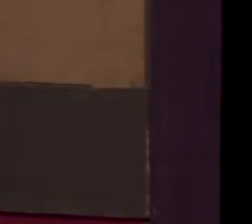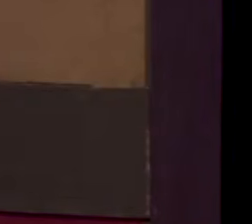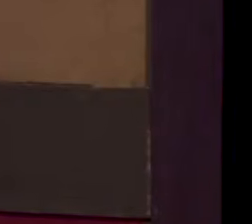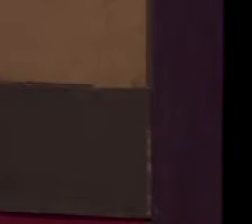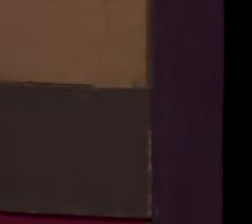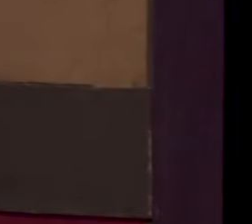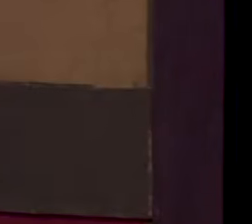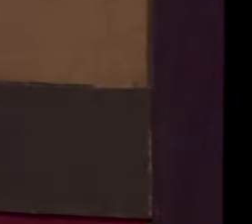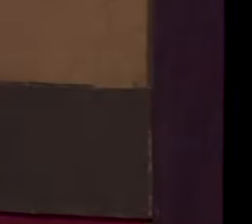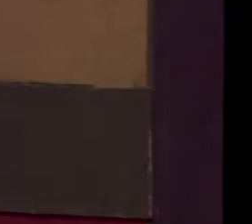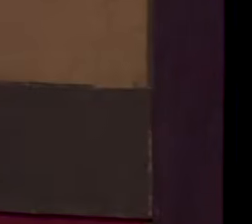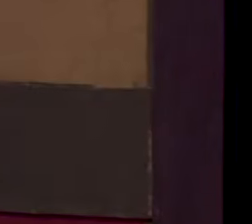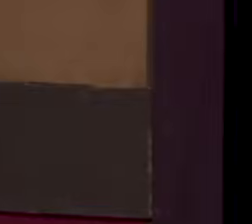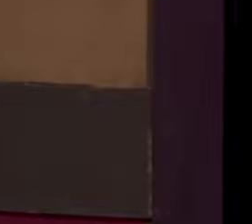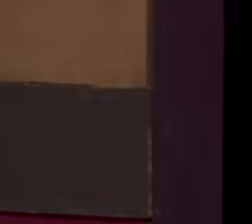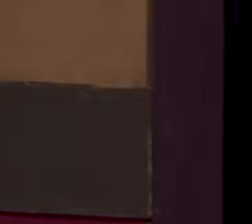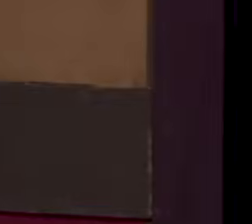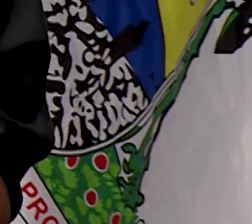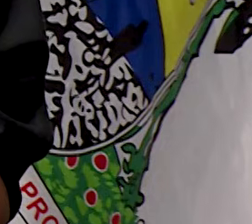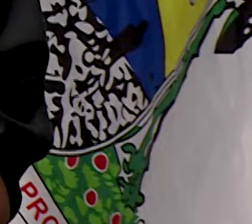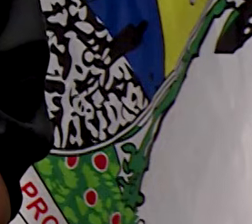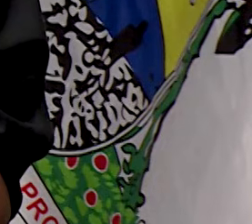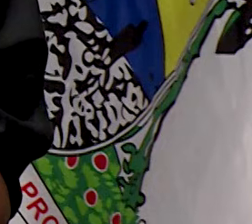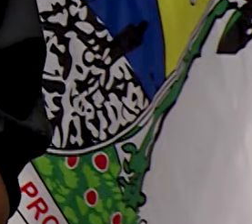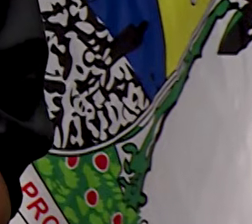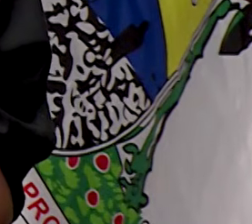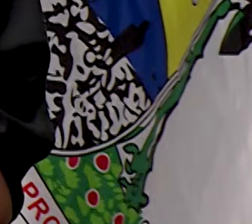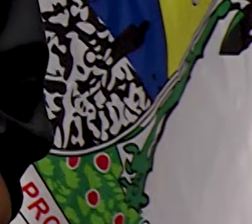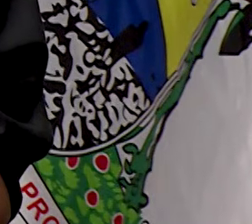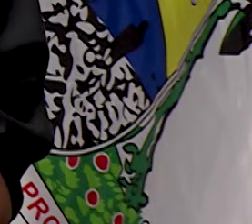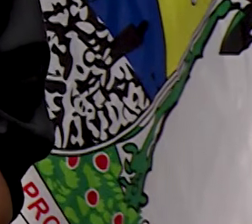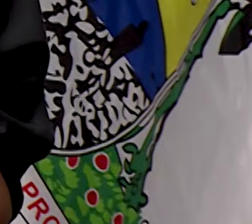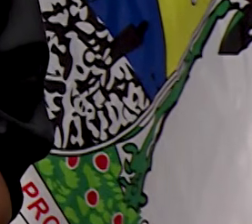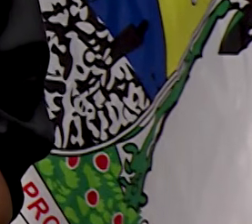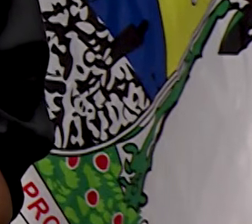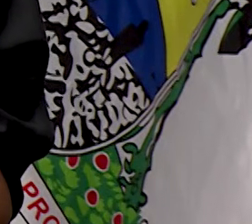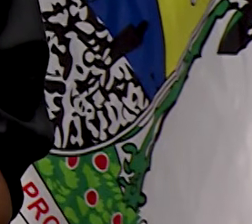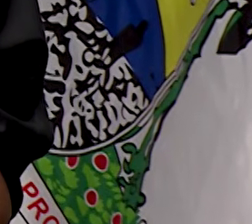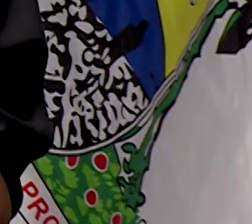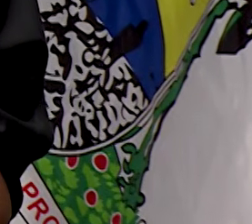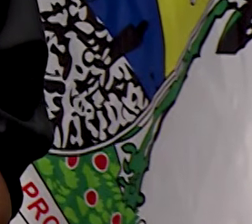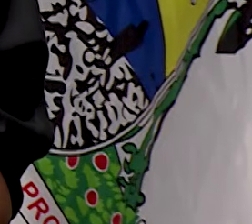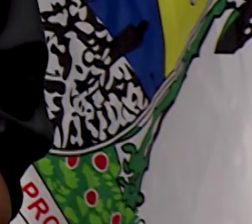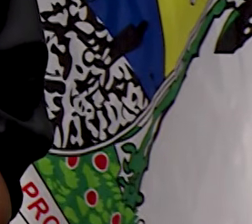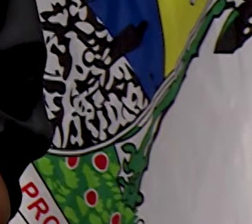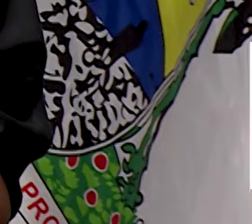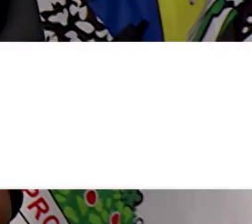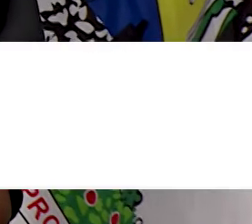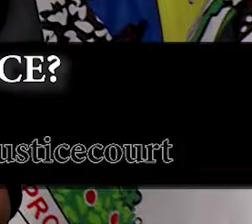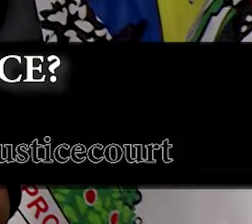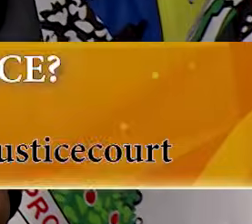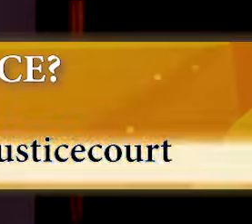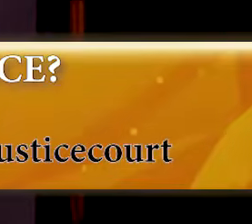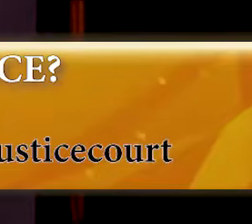his action later. The act of domestic violence is not acceptable. Judge Fumi wades into this